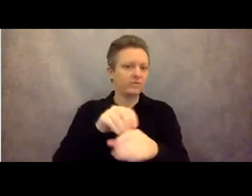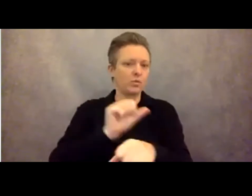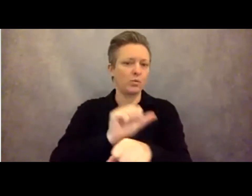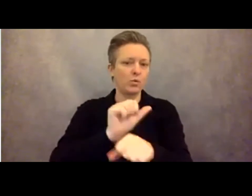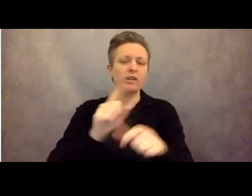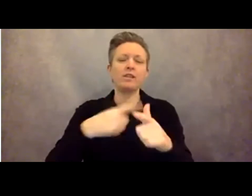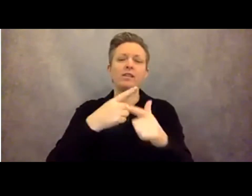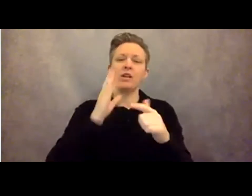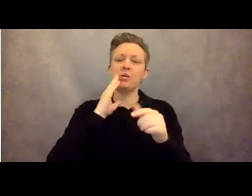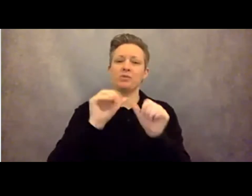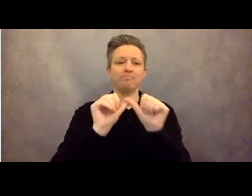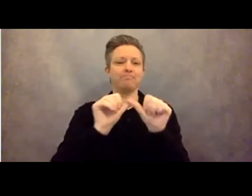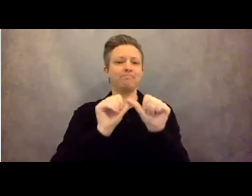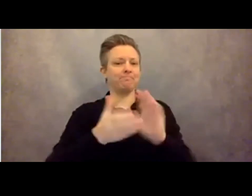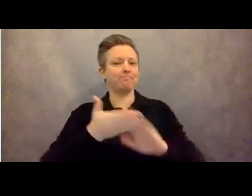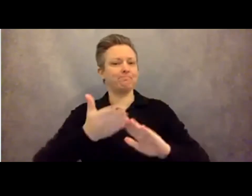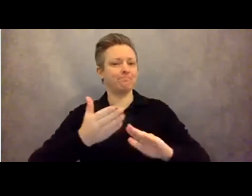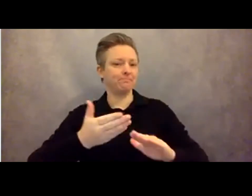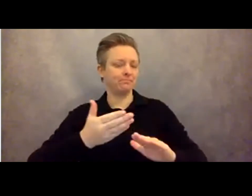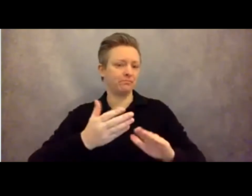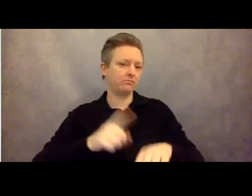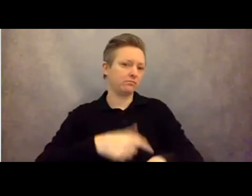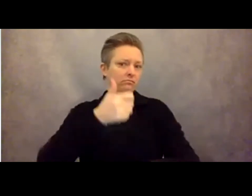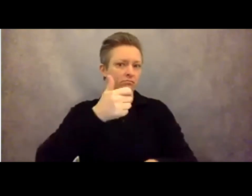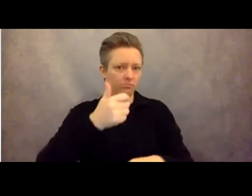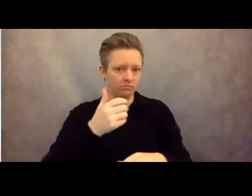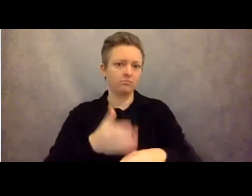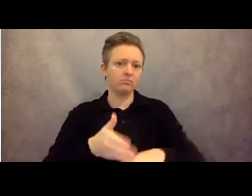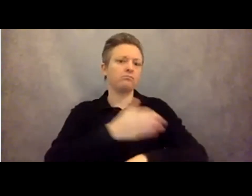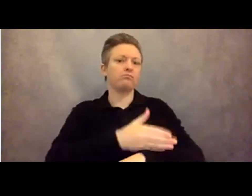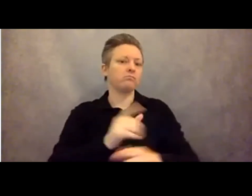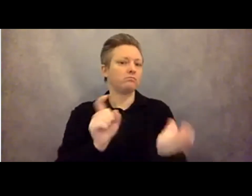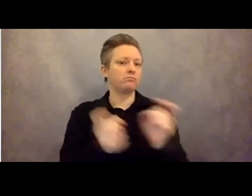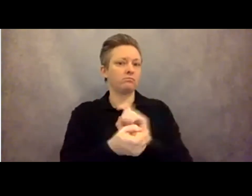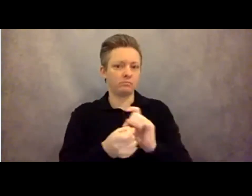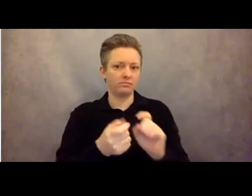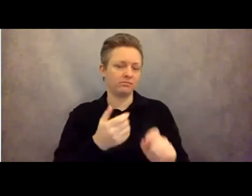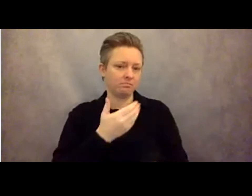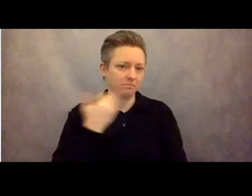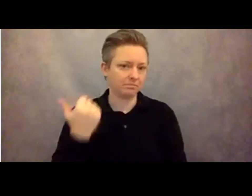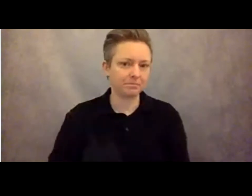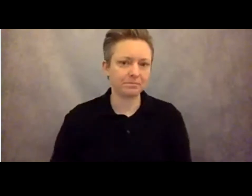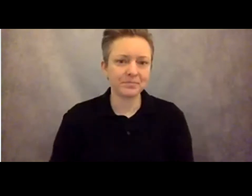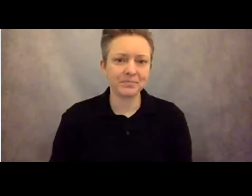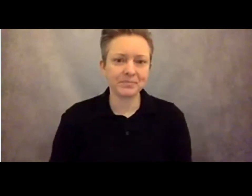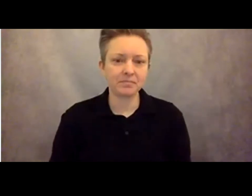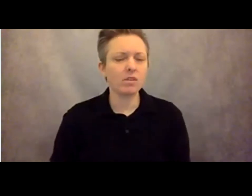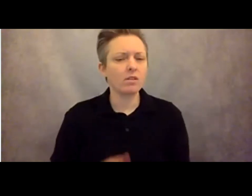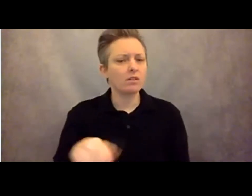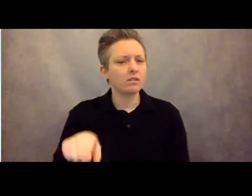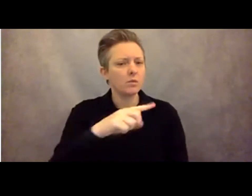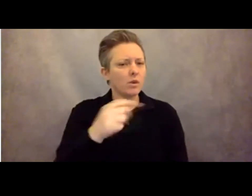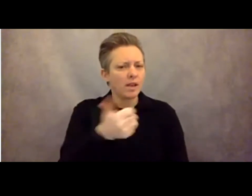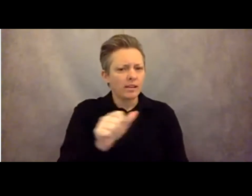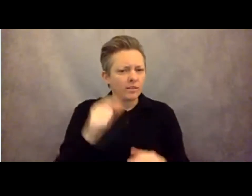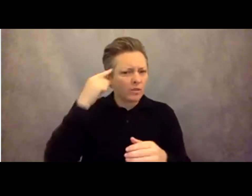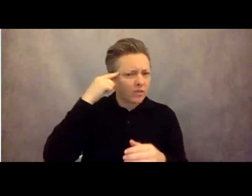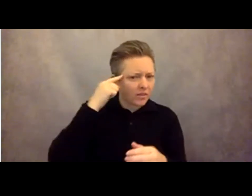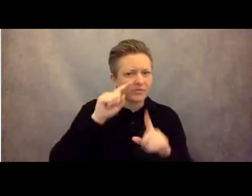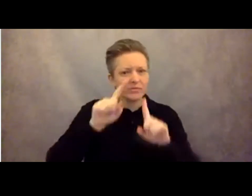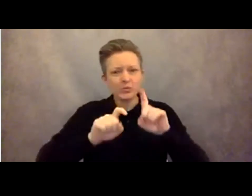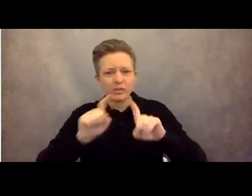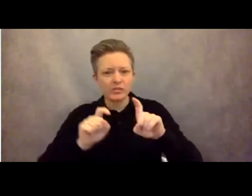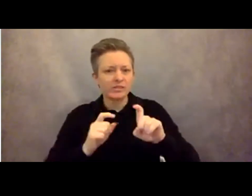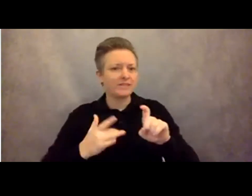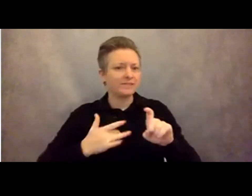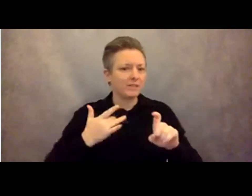Any other thoughts, questions, feelings folks wanted to share about any of this? Again,